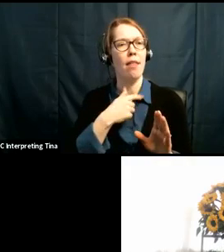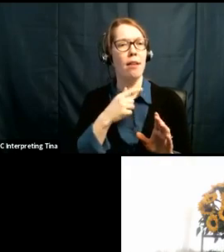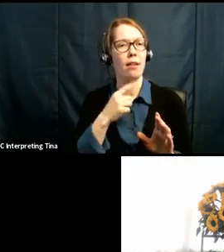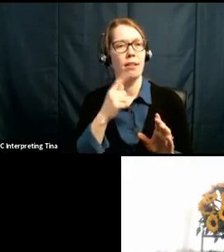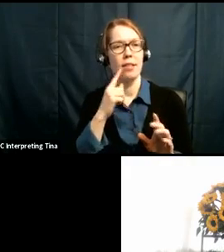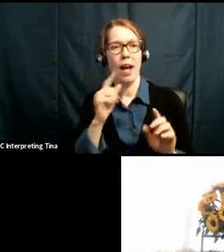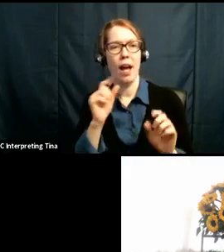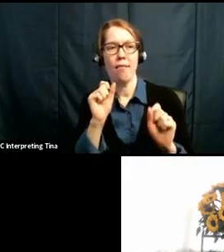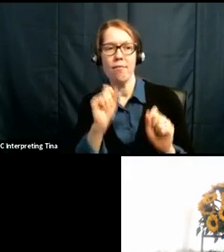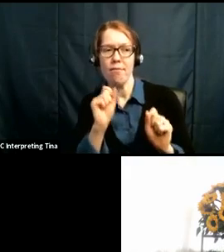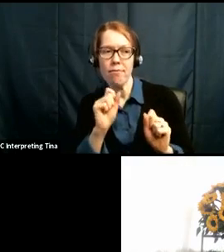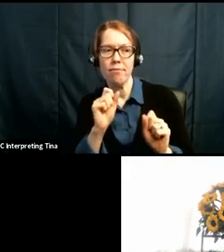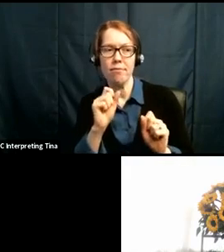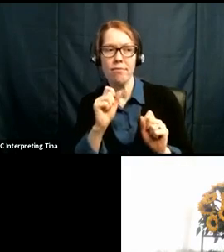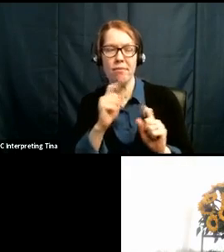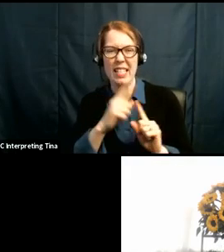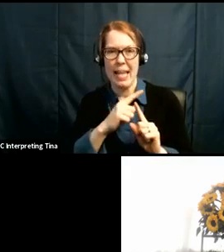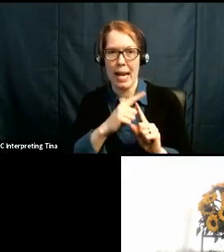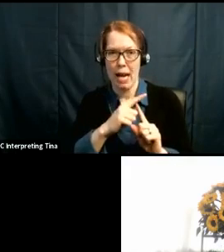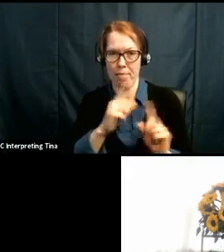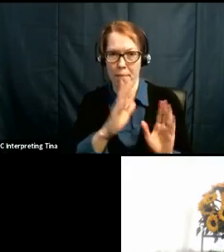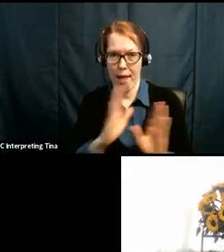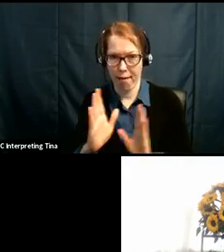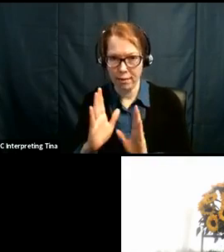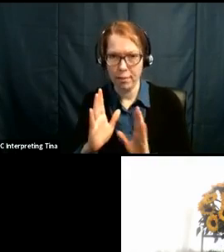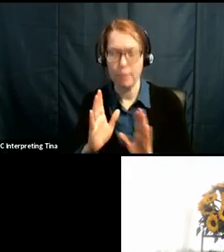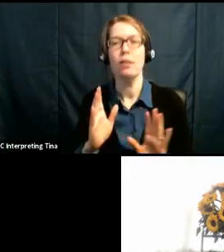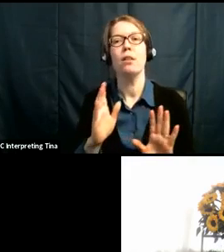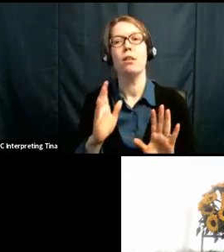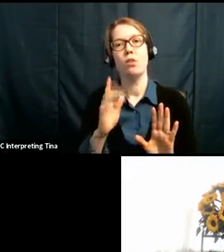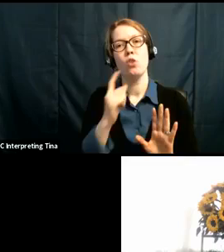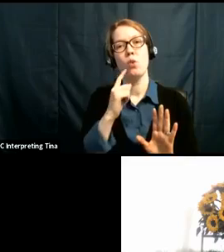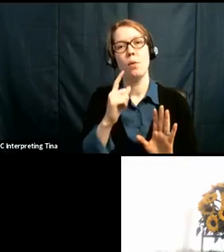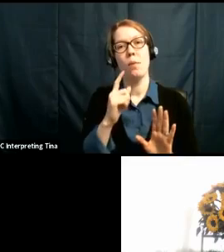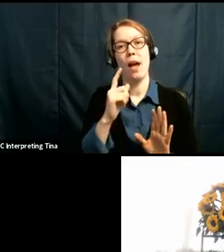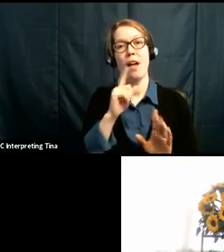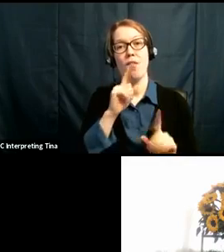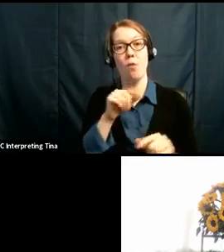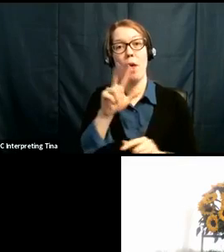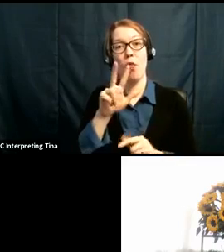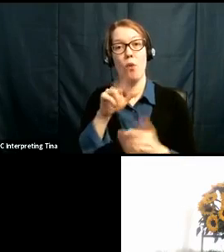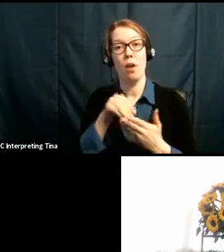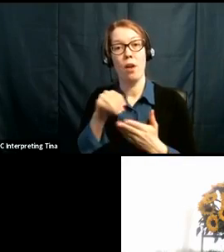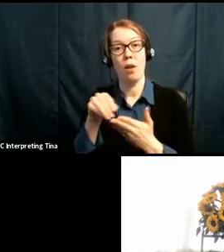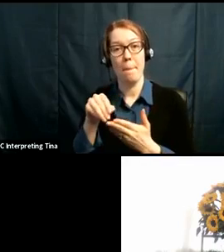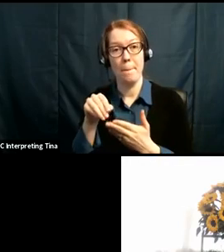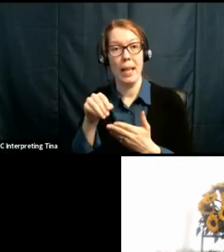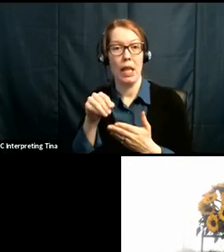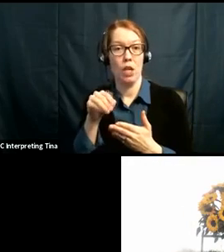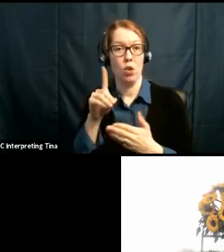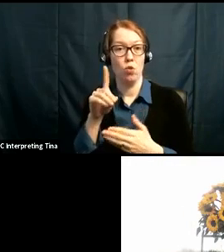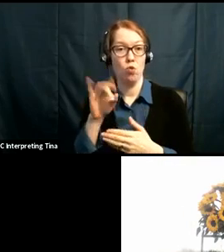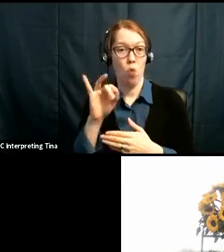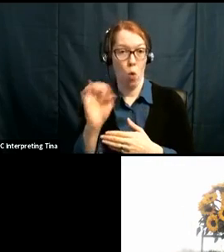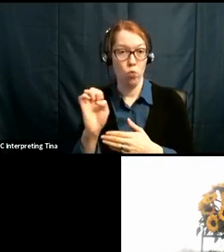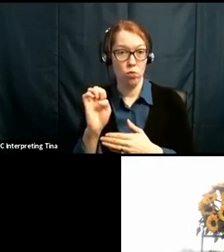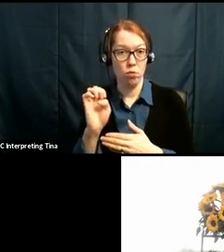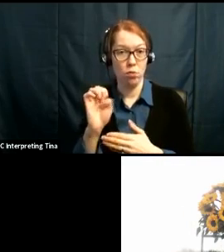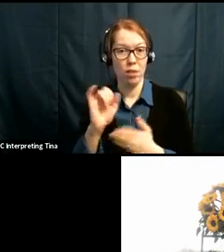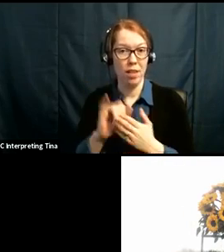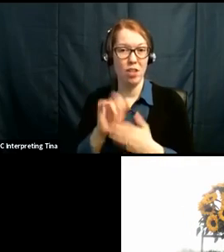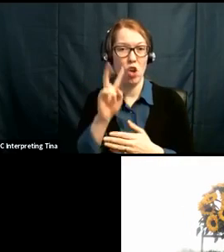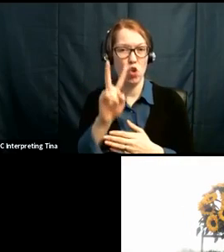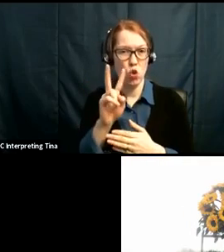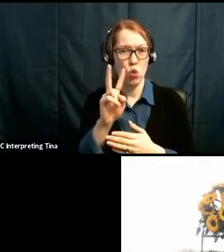now. The federal government has ordered about 3 million doses initially. And from what it appears, it's going to be a